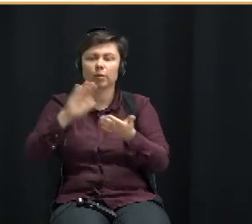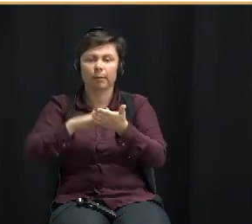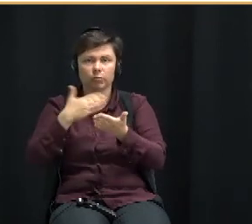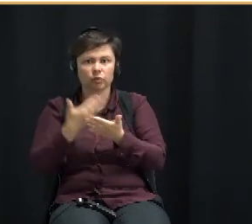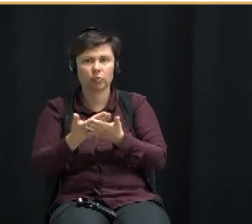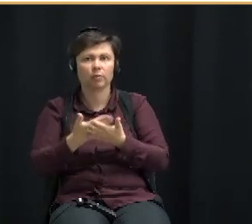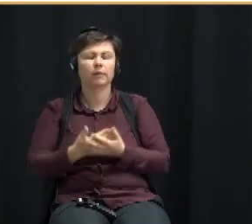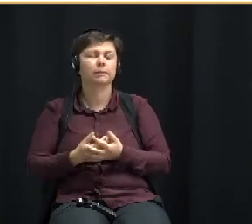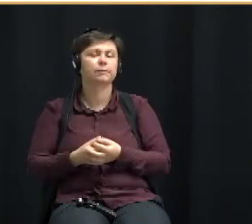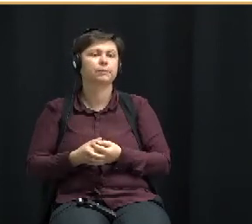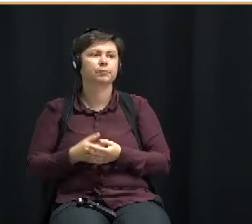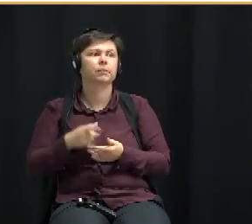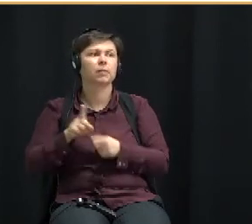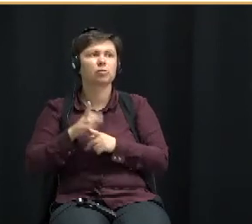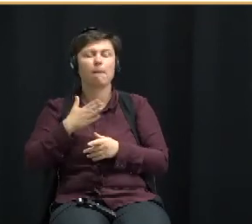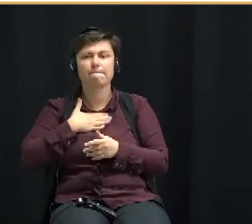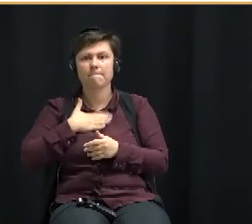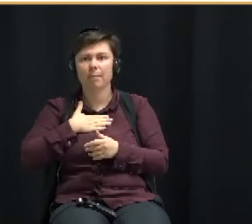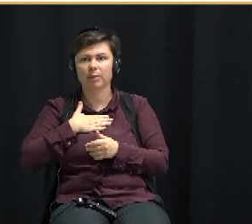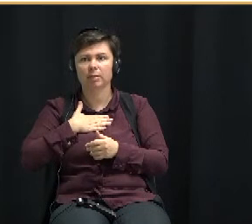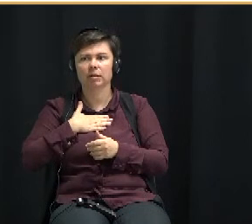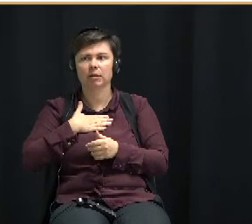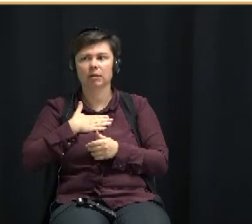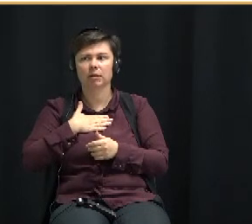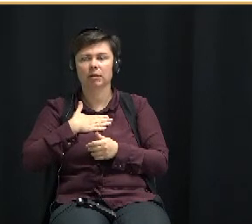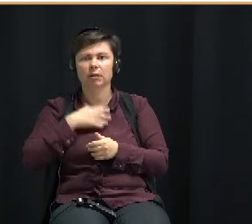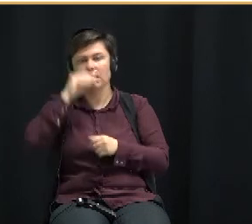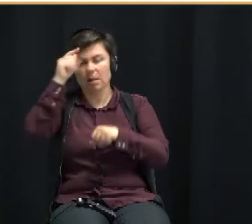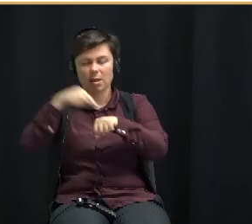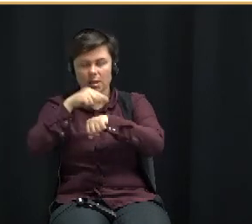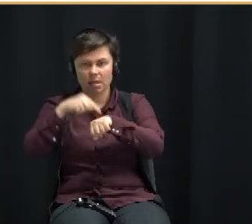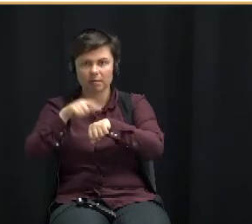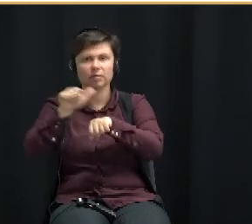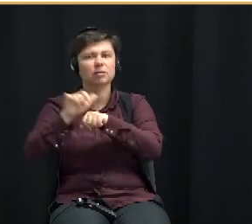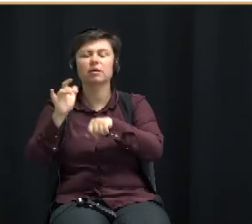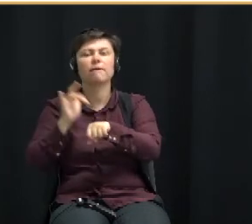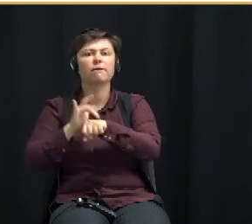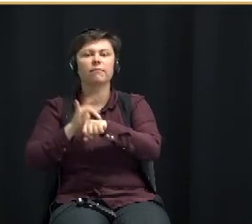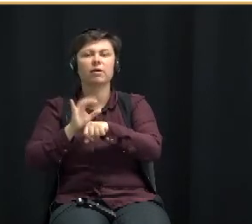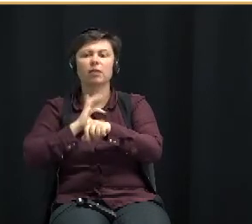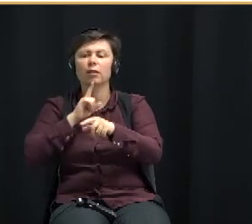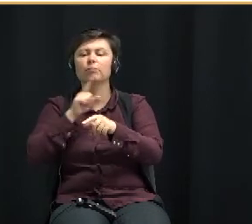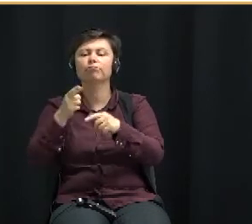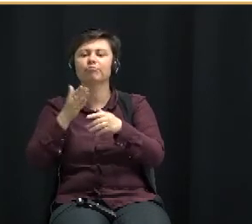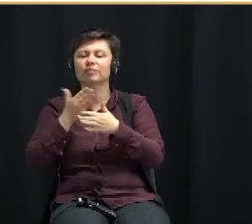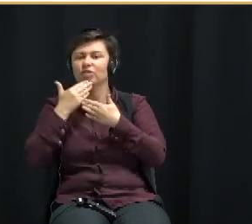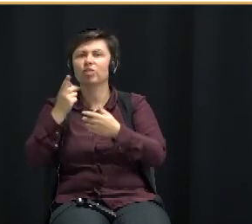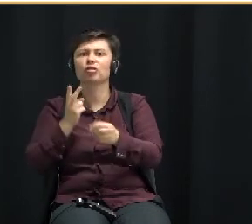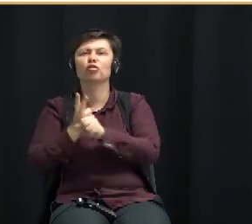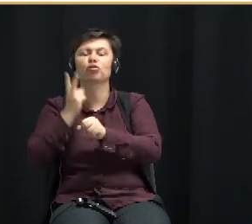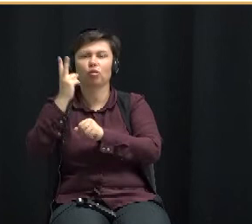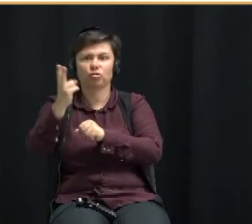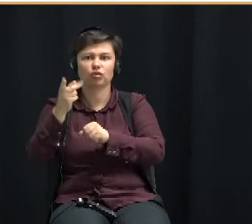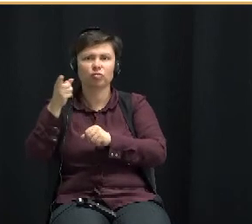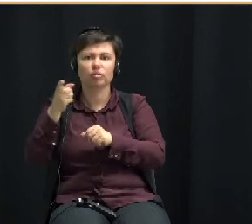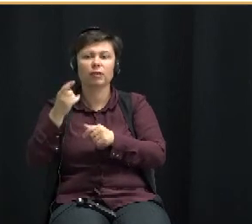have some lessons, and we are readjusting. But what we see that is important is that the